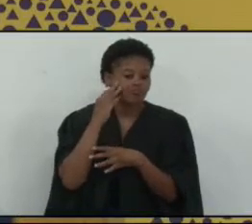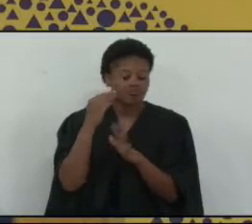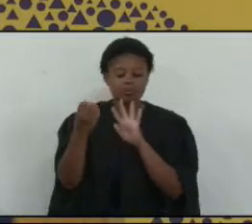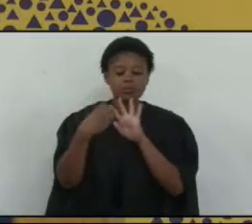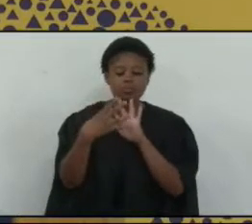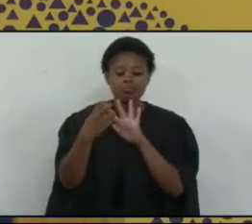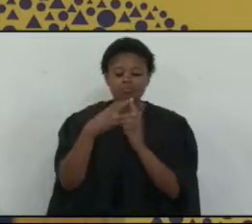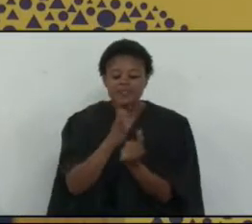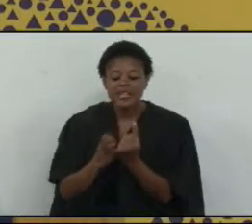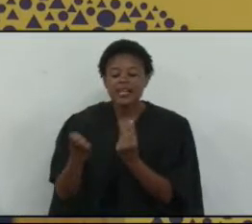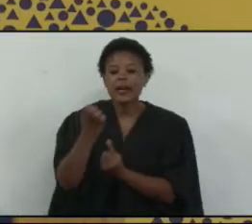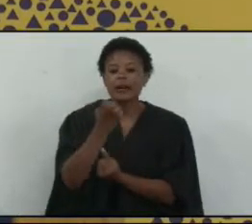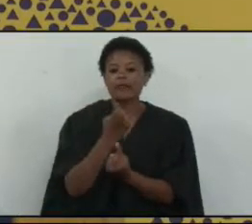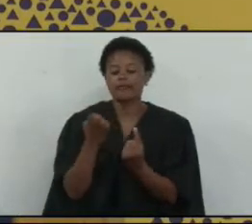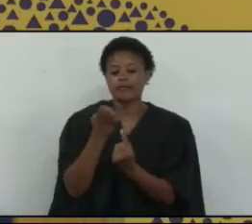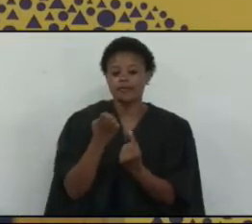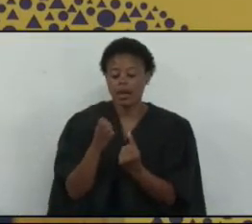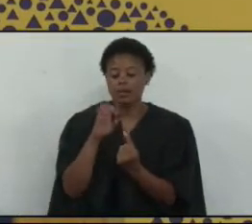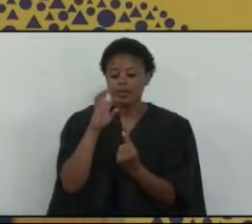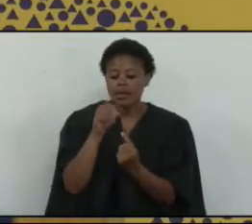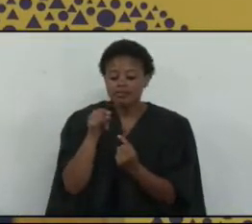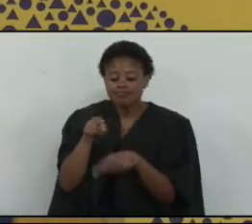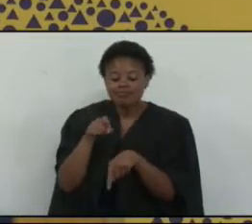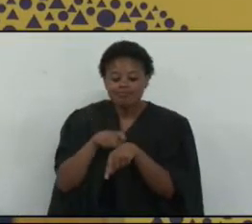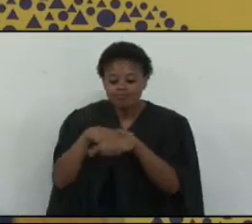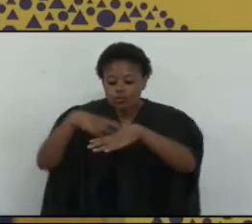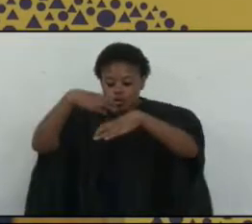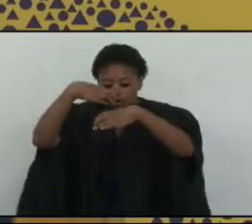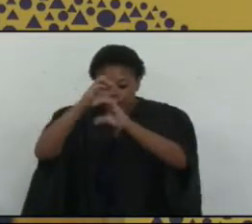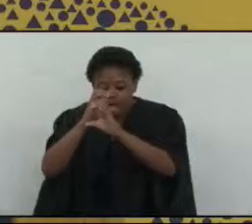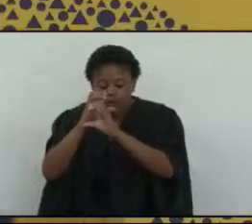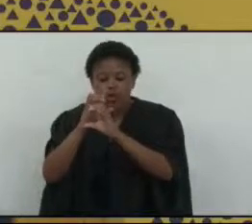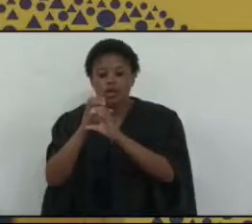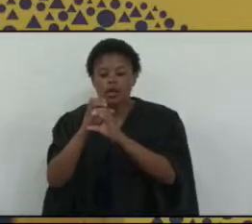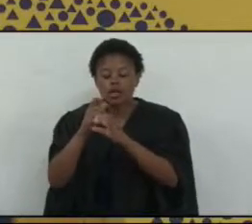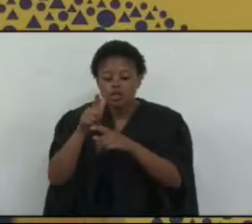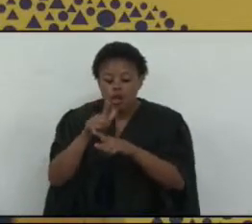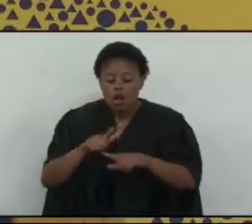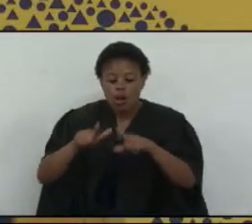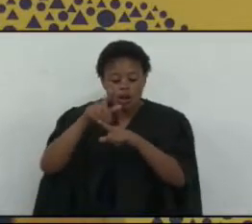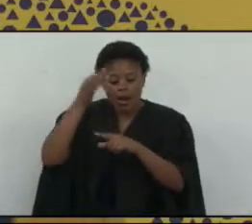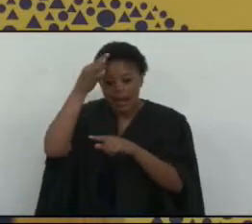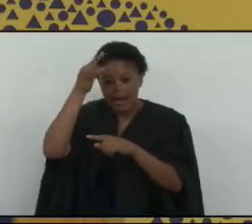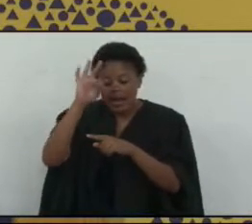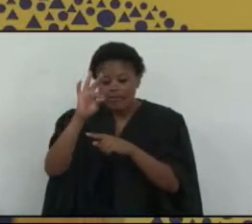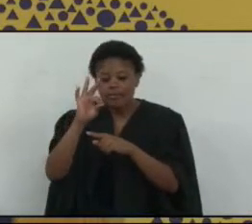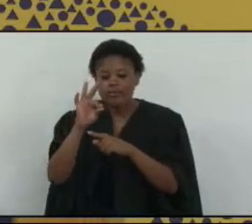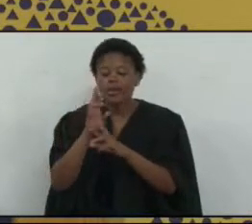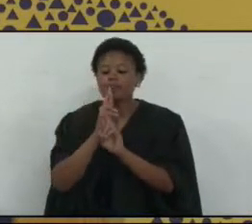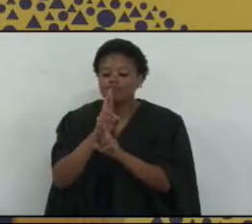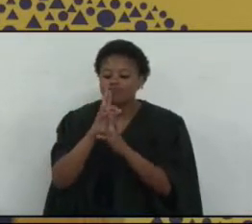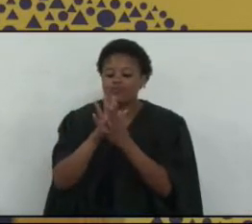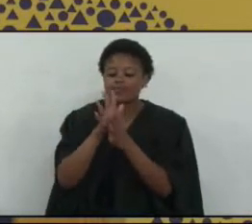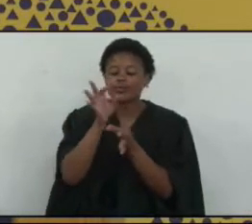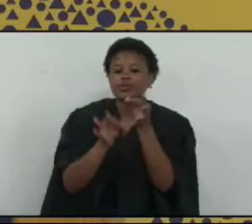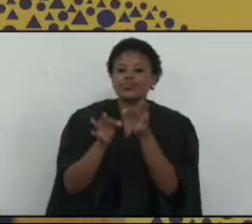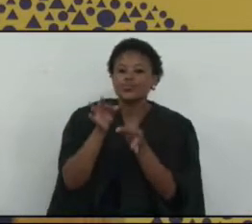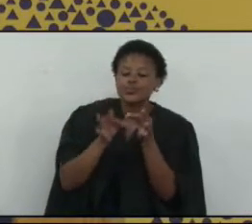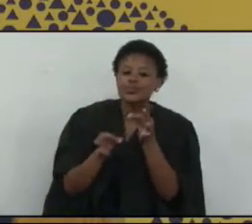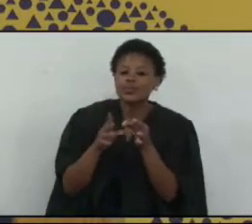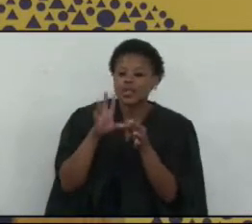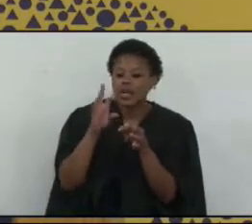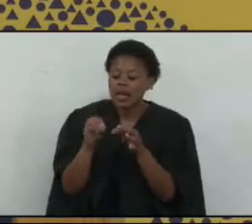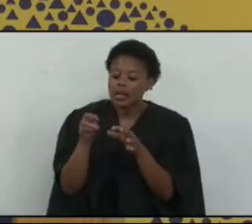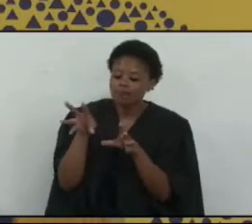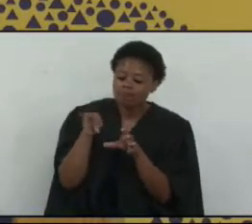environment, spending a bulk of that time focused on specialist local government reporting and politics. She has